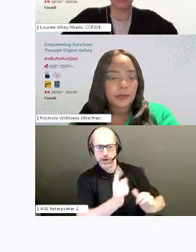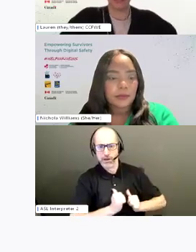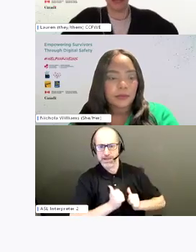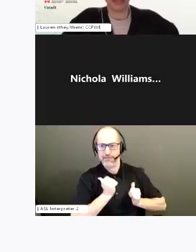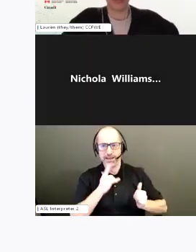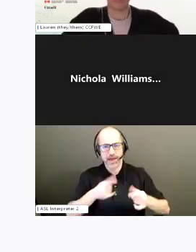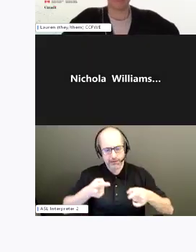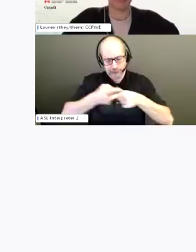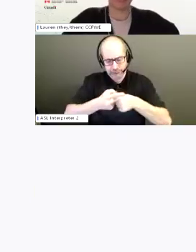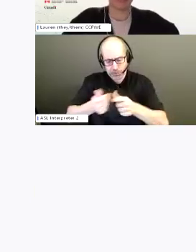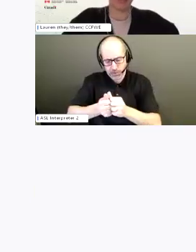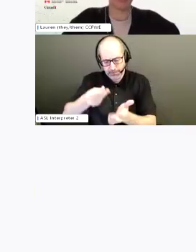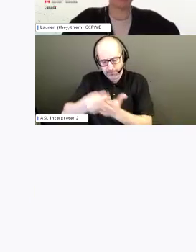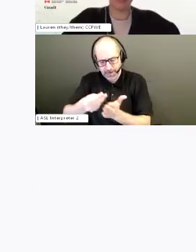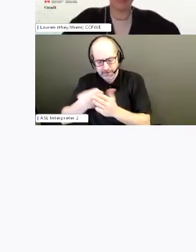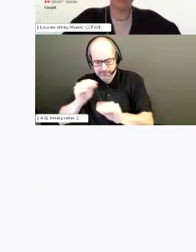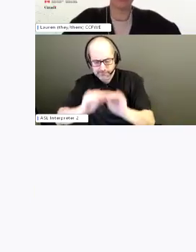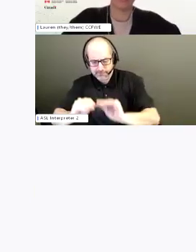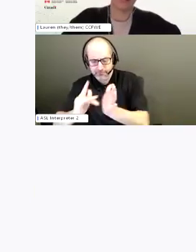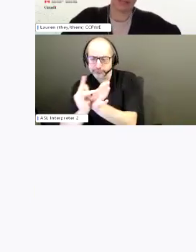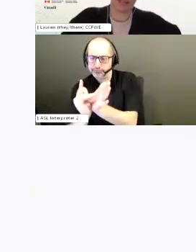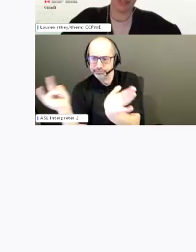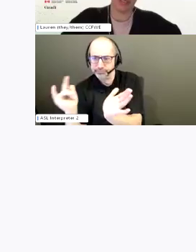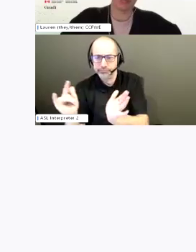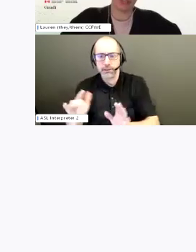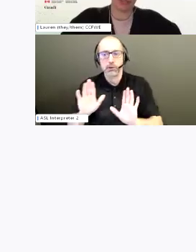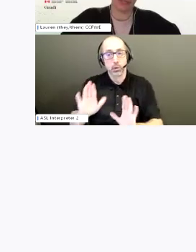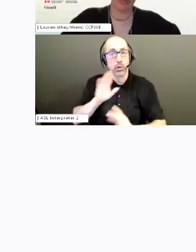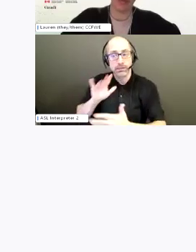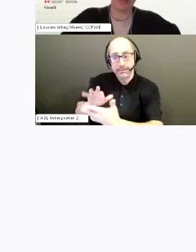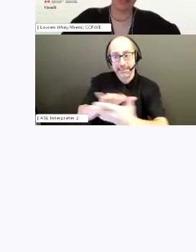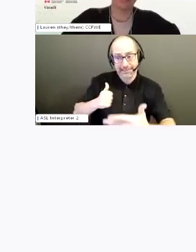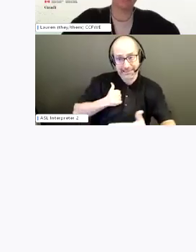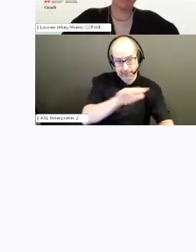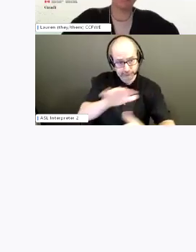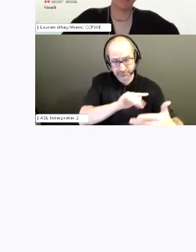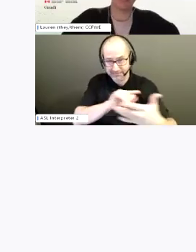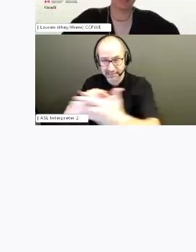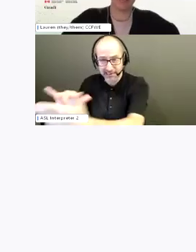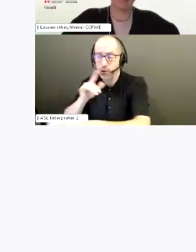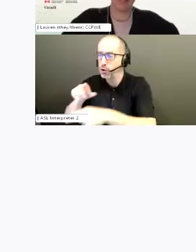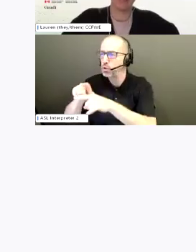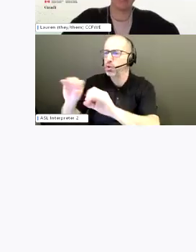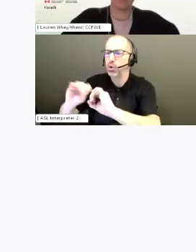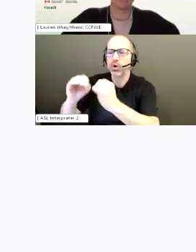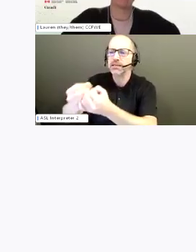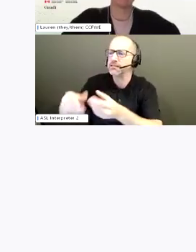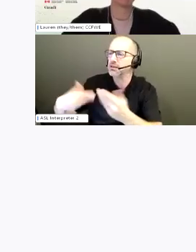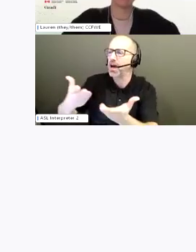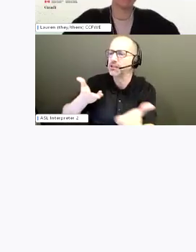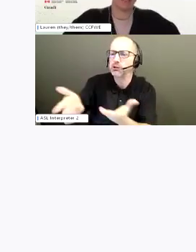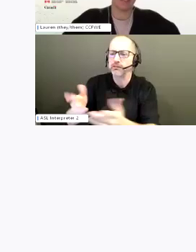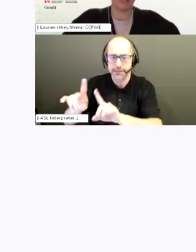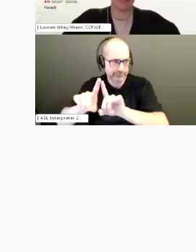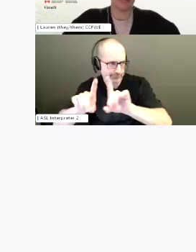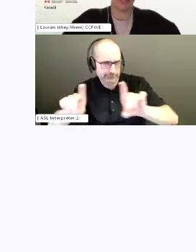speak a little bit to that piece. So, according to one of our national studies with service providers, 79% said that clients